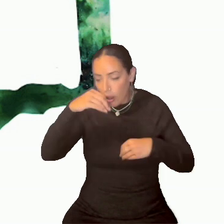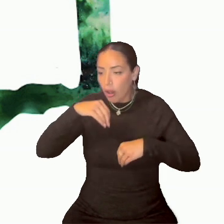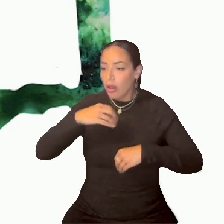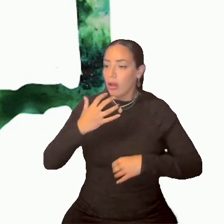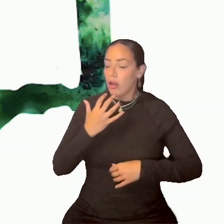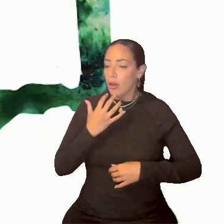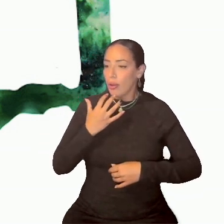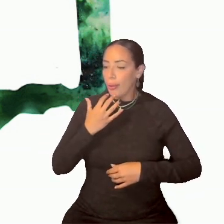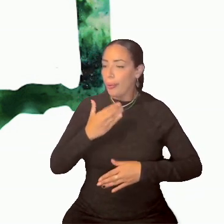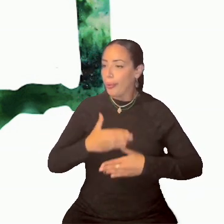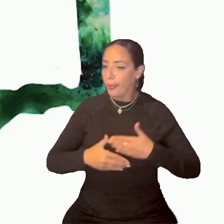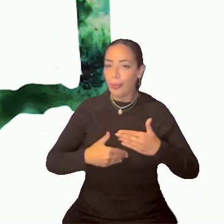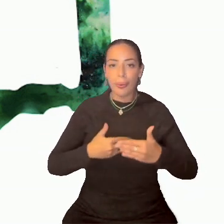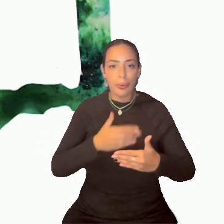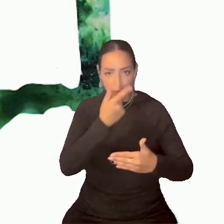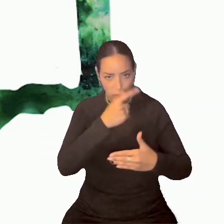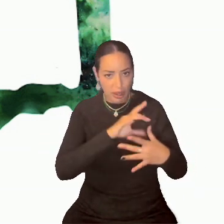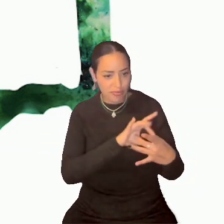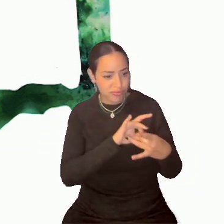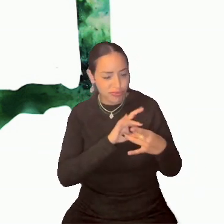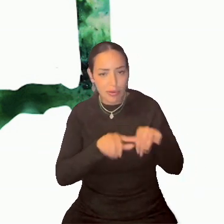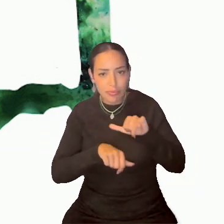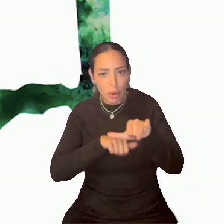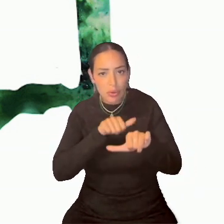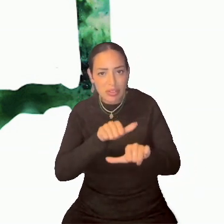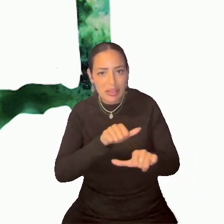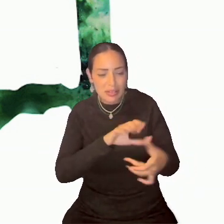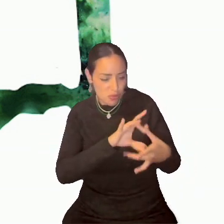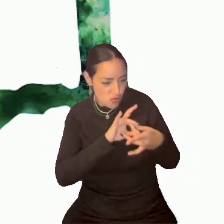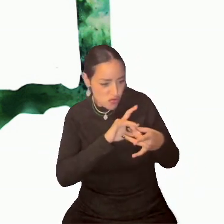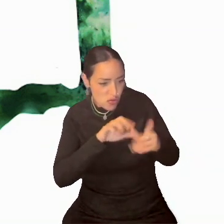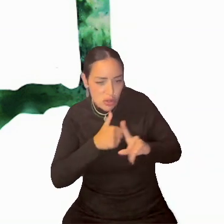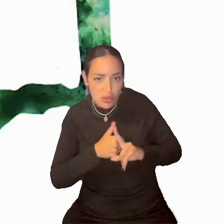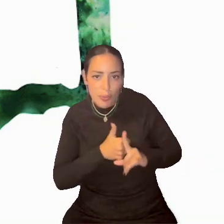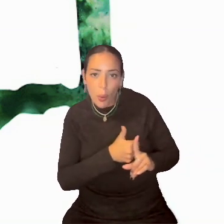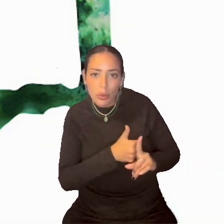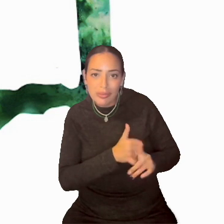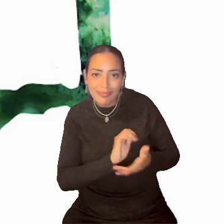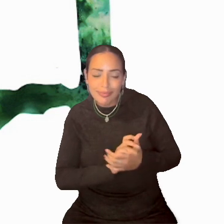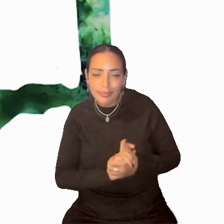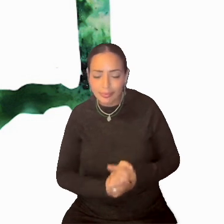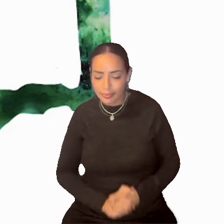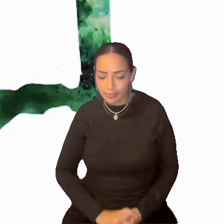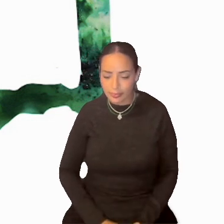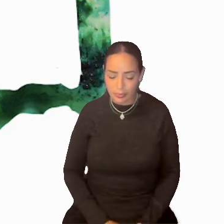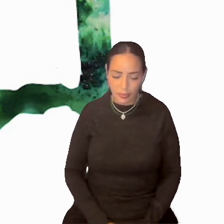process and perhaps more importantly with the support that's being offered.